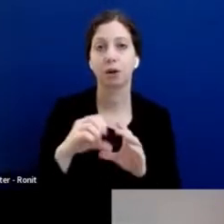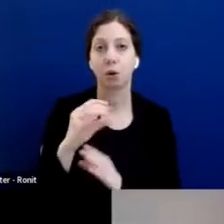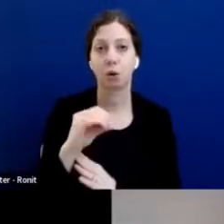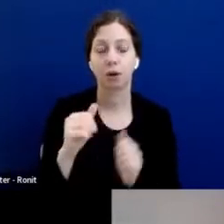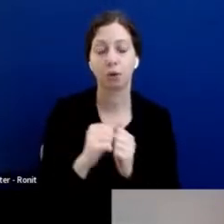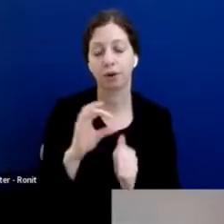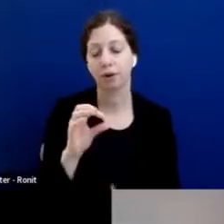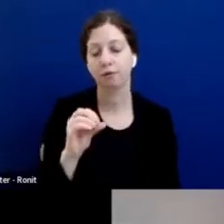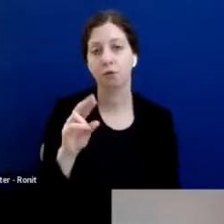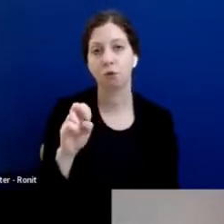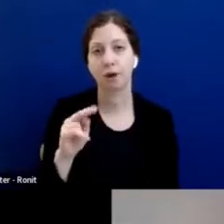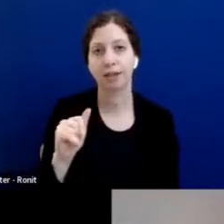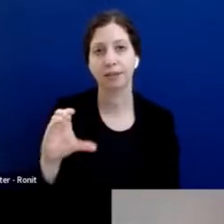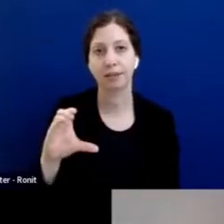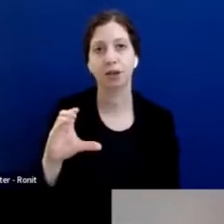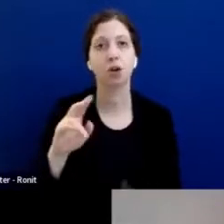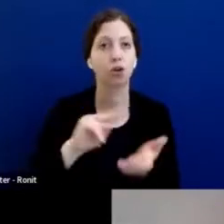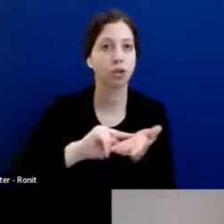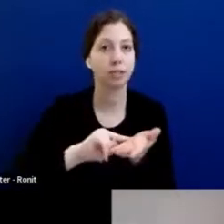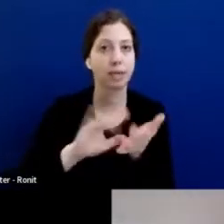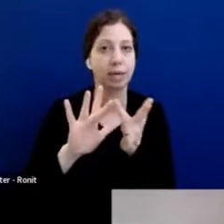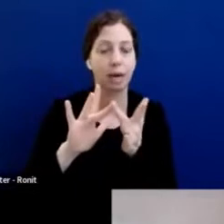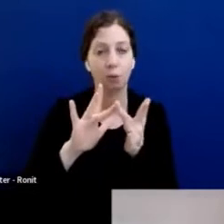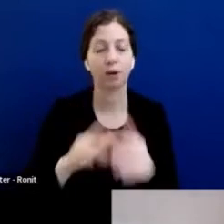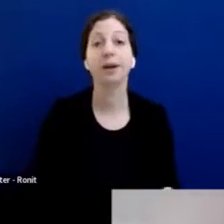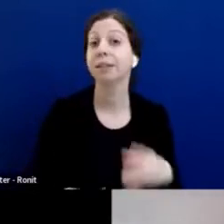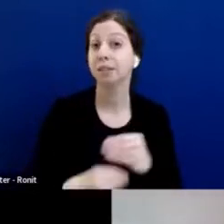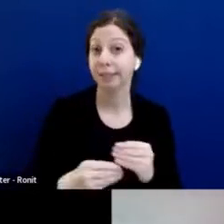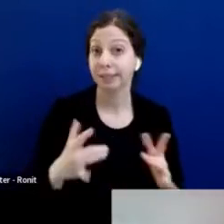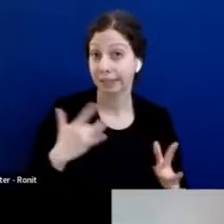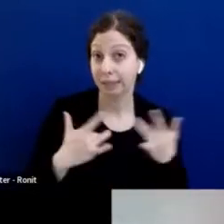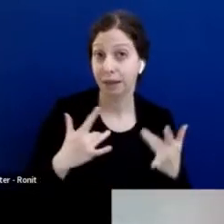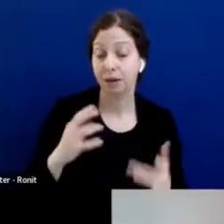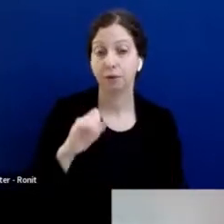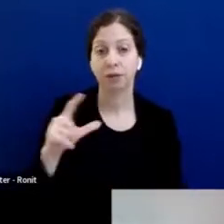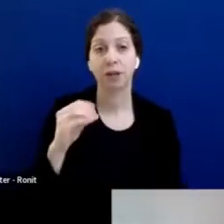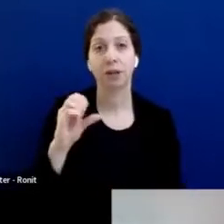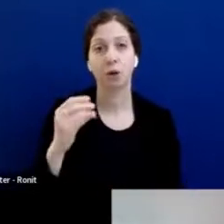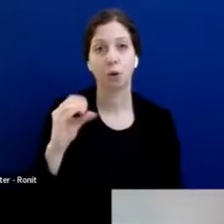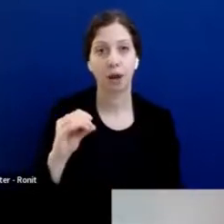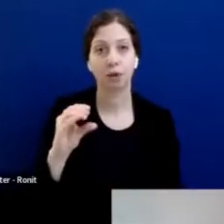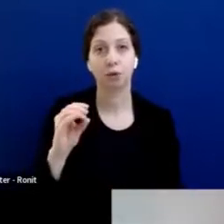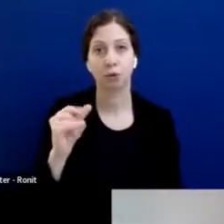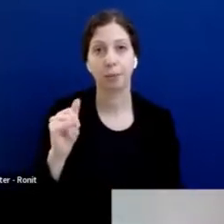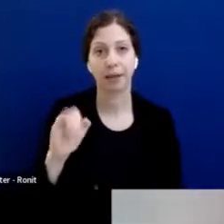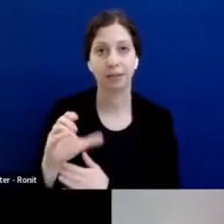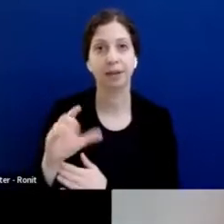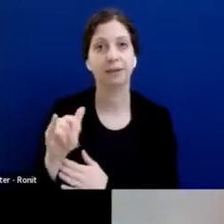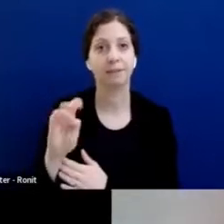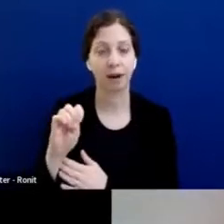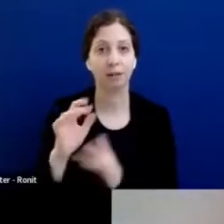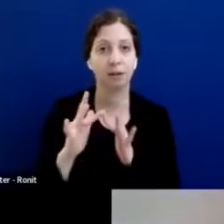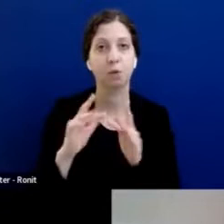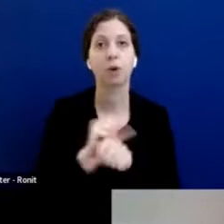Forensic Nursing Network. And additionally, very excitedly, Rachel and the Ohio Domestic Violence Network will be working on our